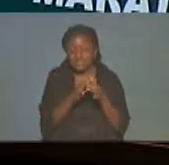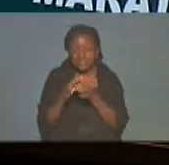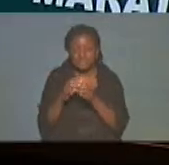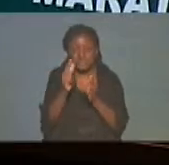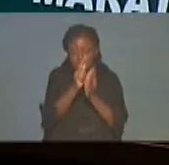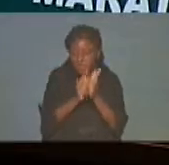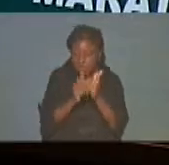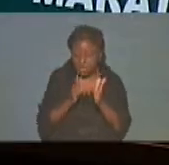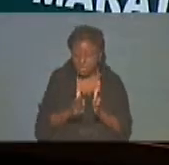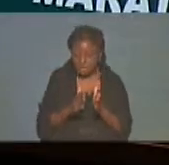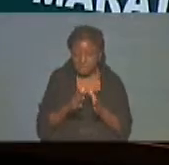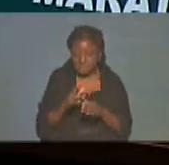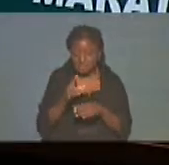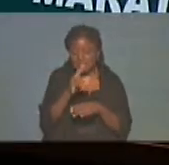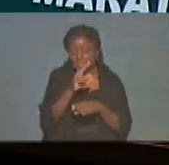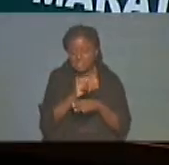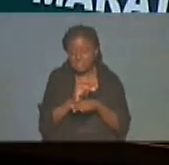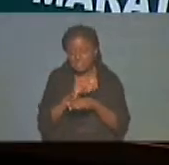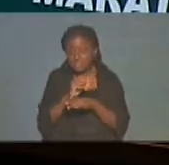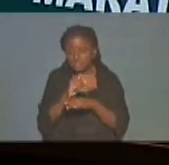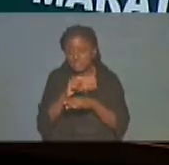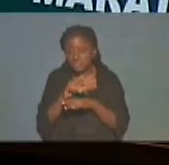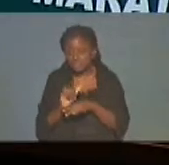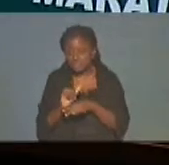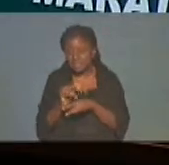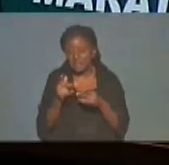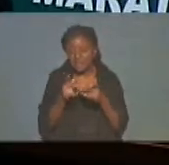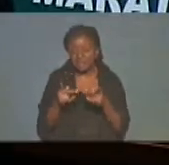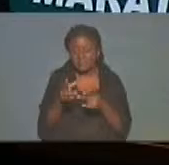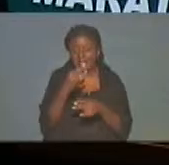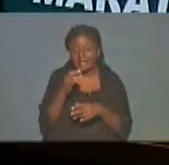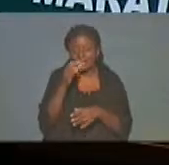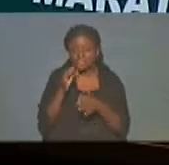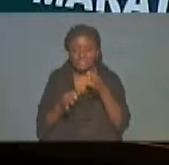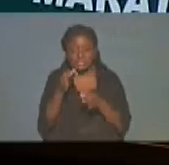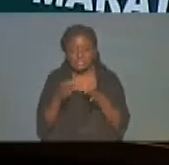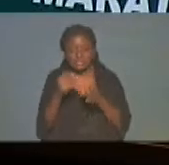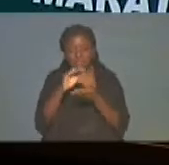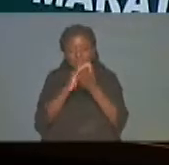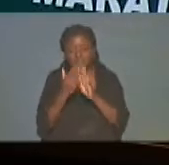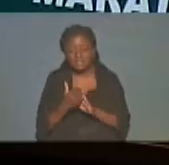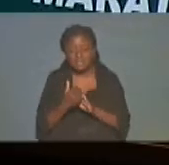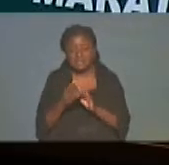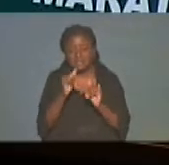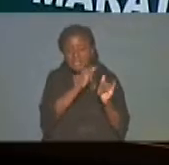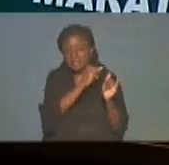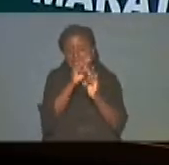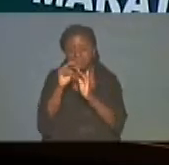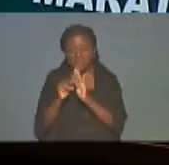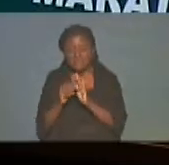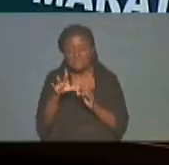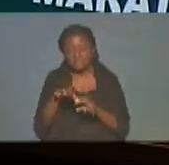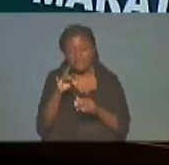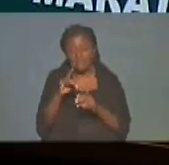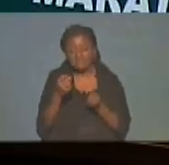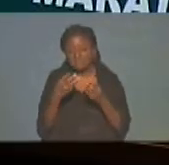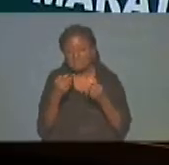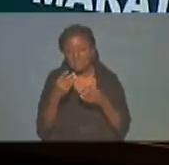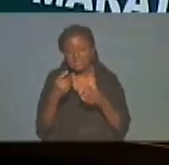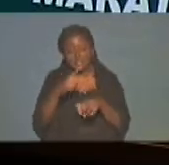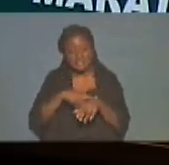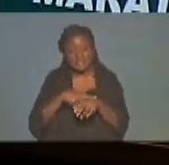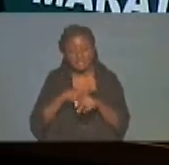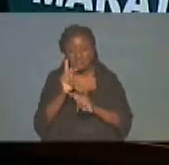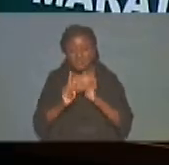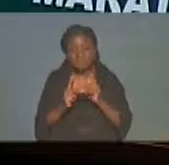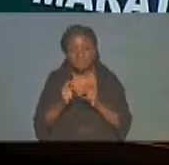publics, and justices of the peace, the Immigration Department have found multiple cases where persons are certifying documents without